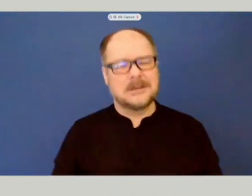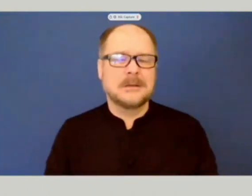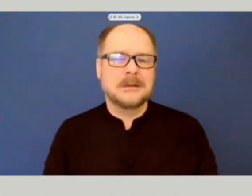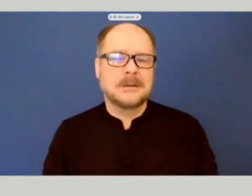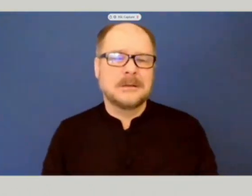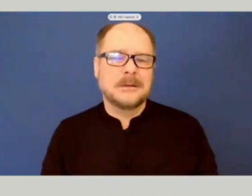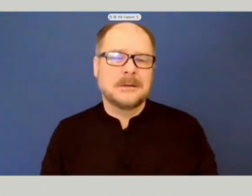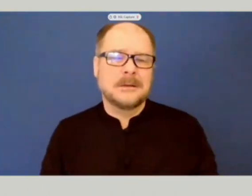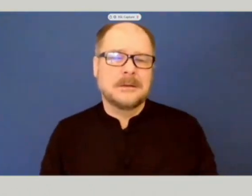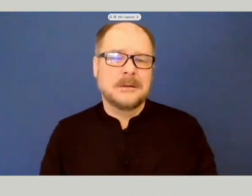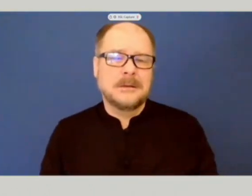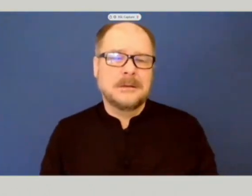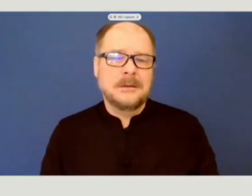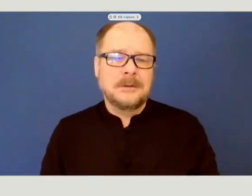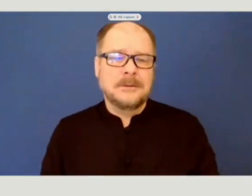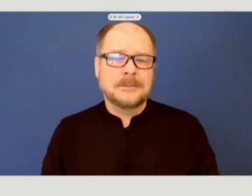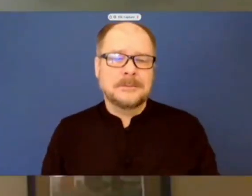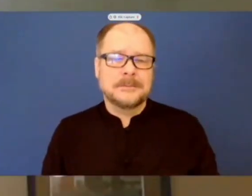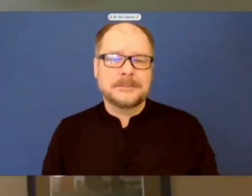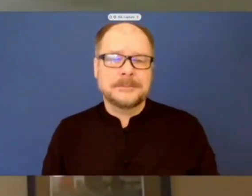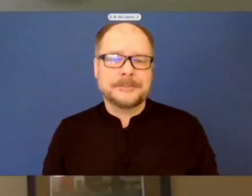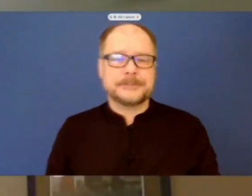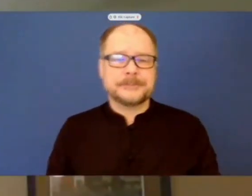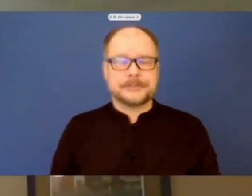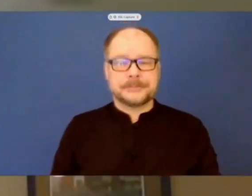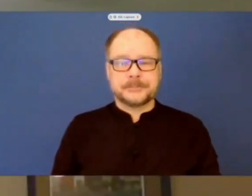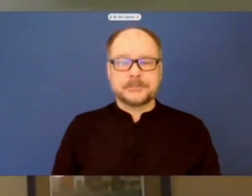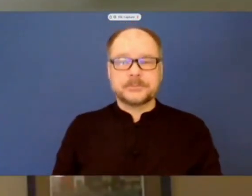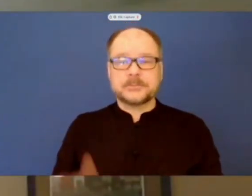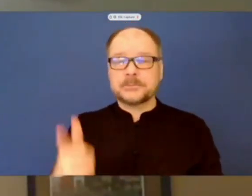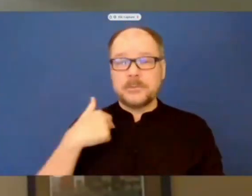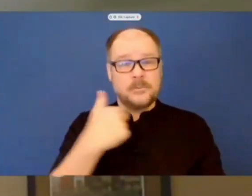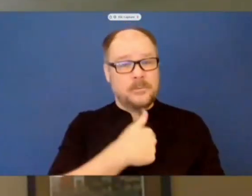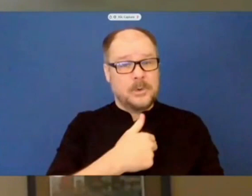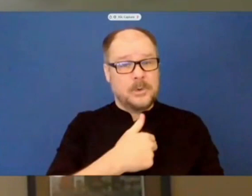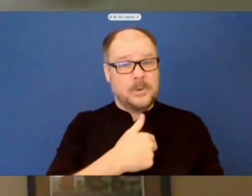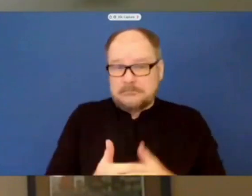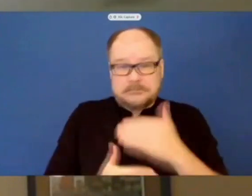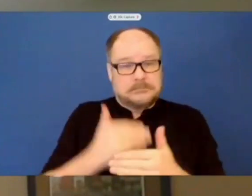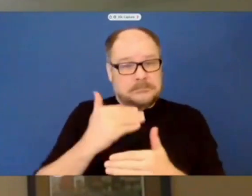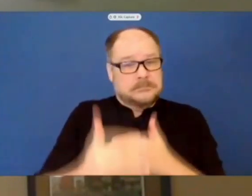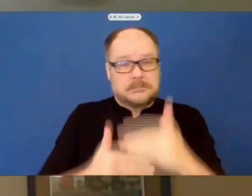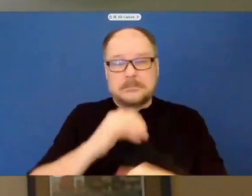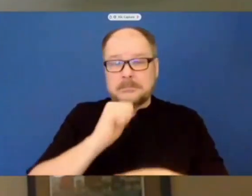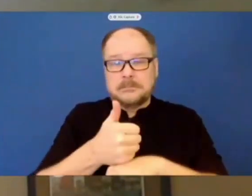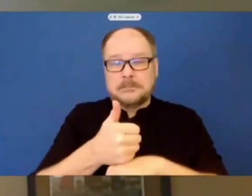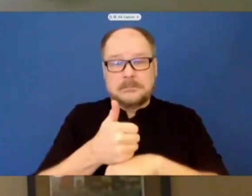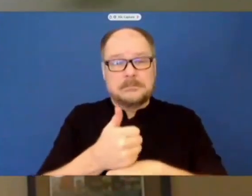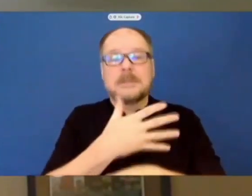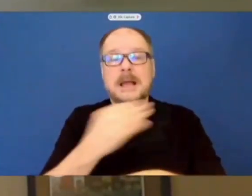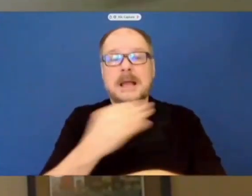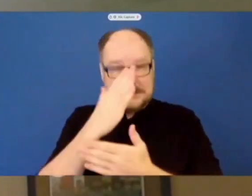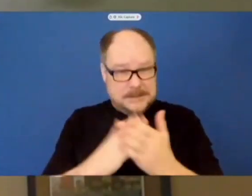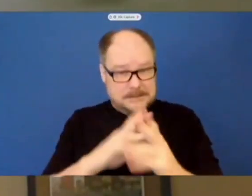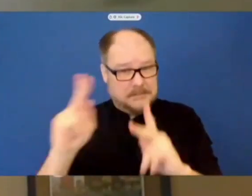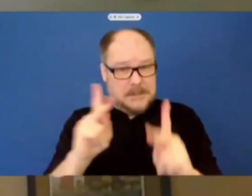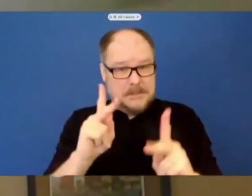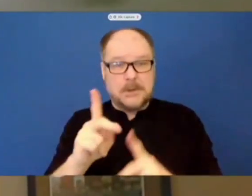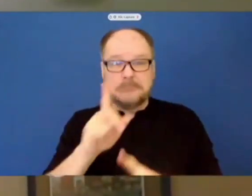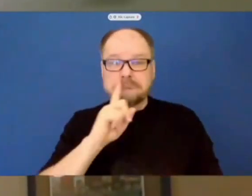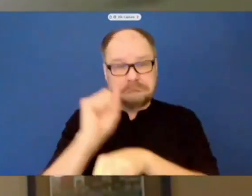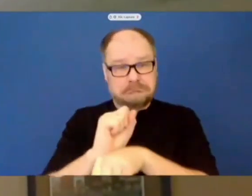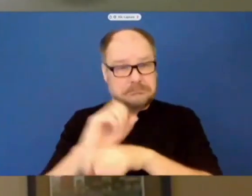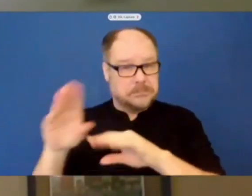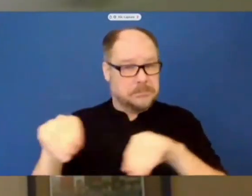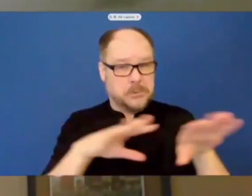Well, we were in process of getting everything set up and able to go. And I do believe there are some people who did go yesterday. If that's true, Karen, you can give me